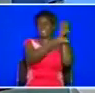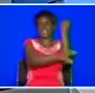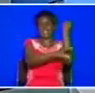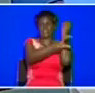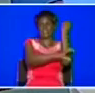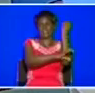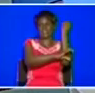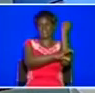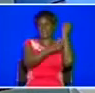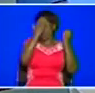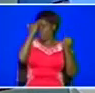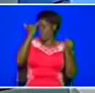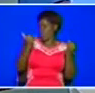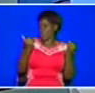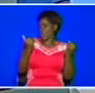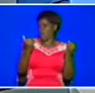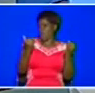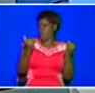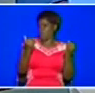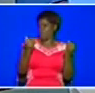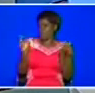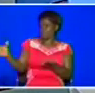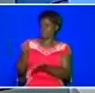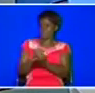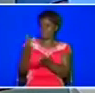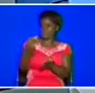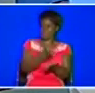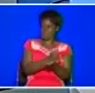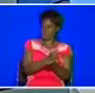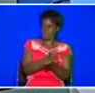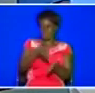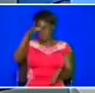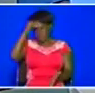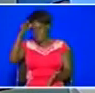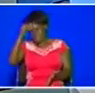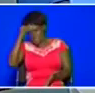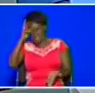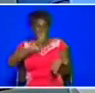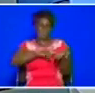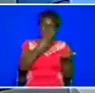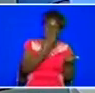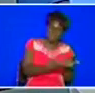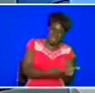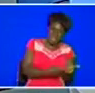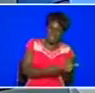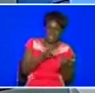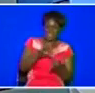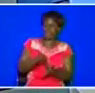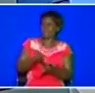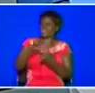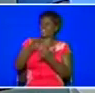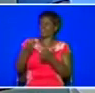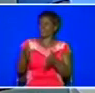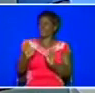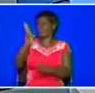for every country. Right. Because there are things to do with deployment, mm-hmm. how training is done, the resources available, mm-hmm. and the uniqueness of